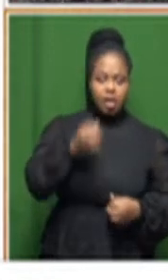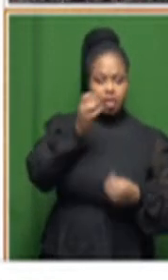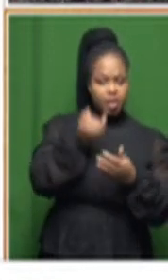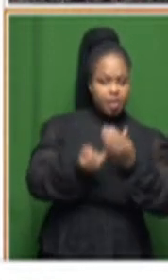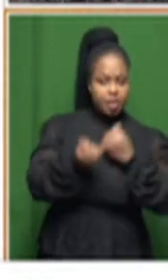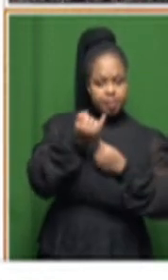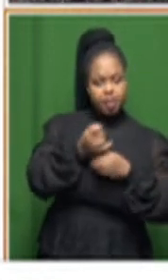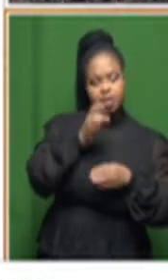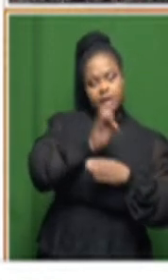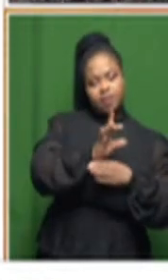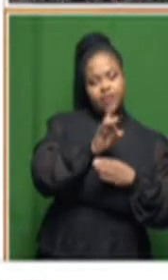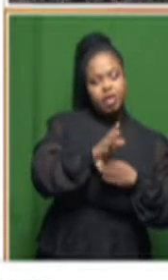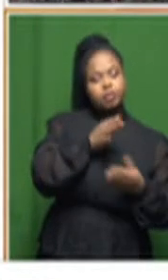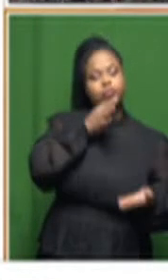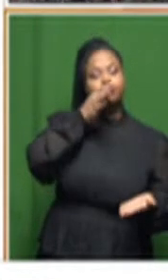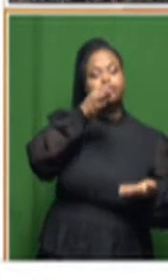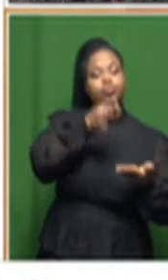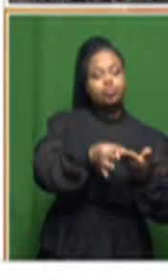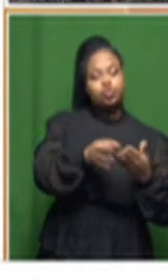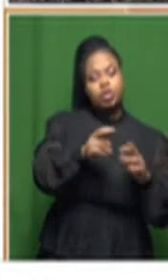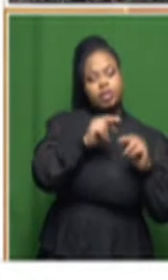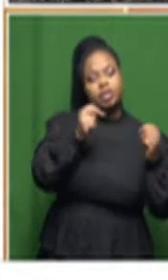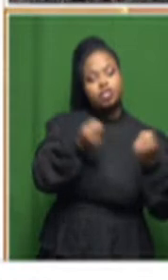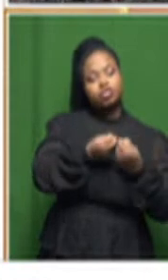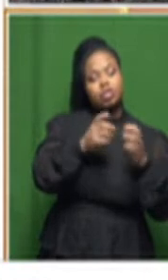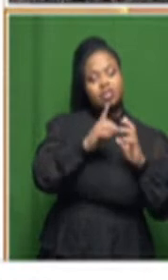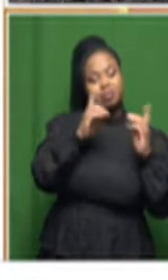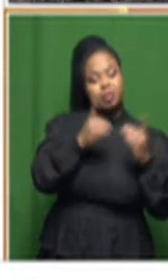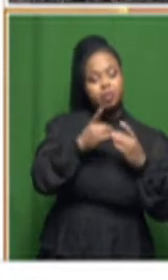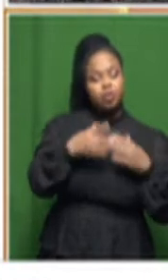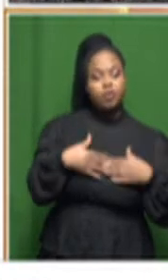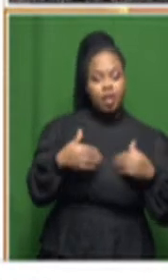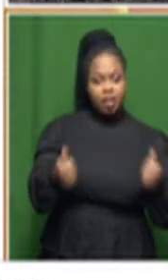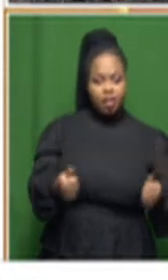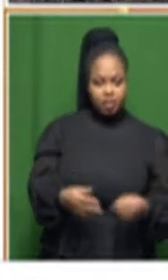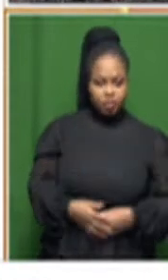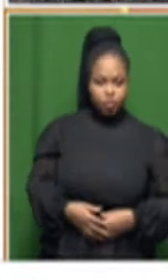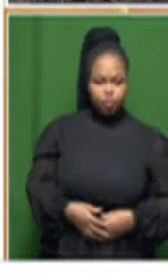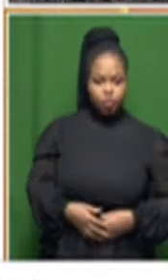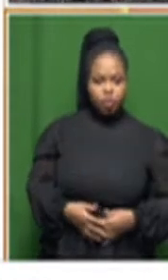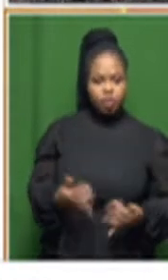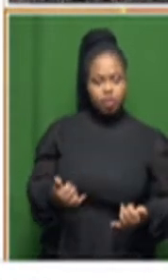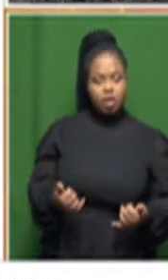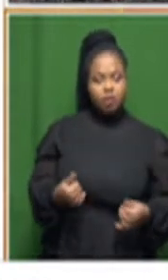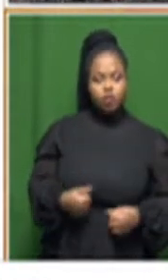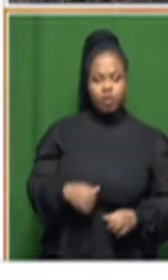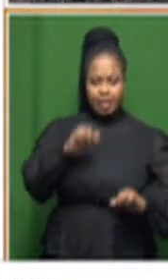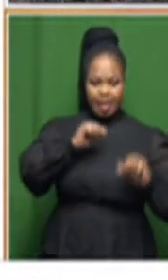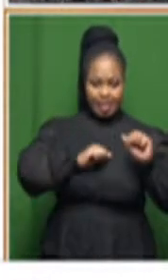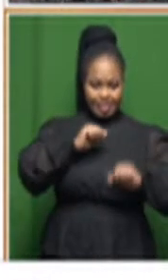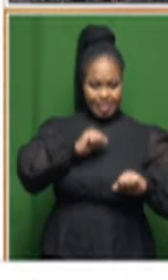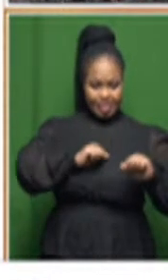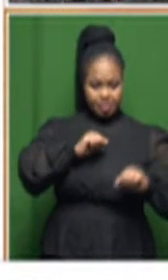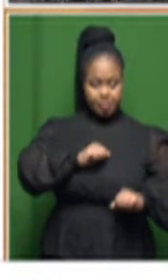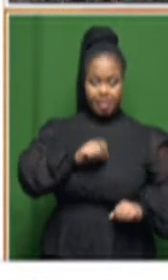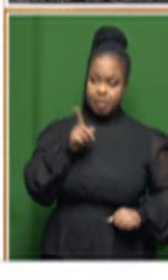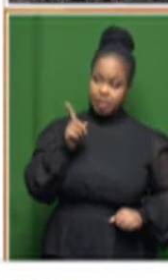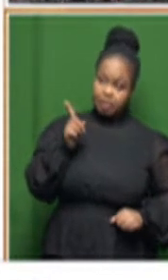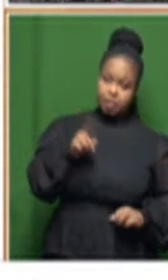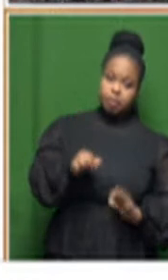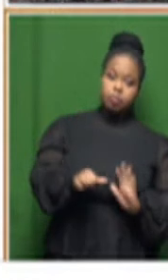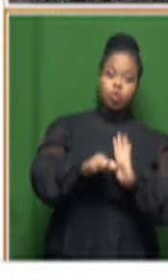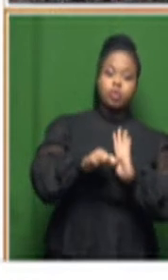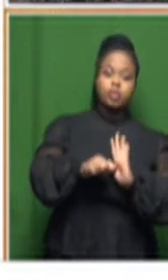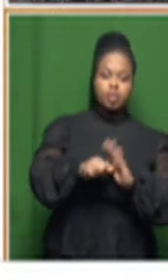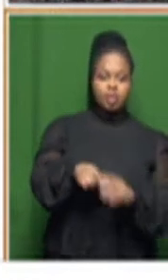advice and recommendations to the National Department of Health. So for causality assessment, this is a very important slide. These are